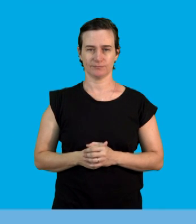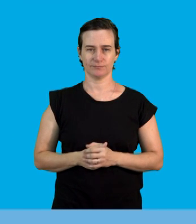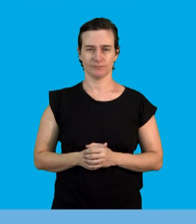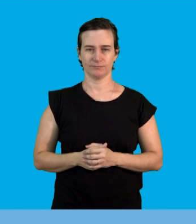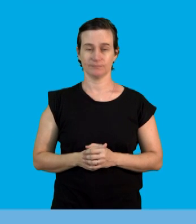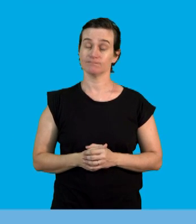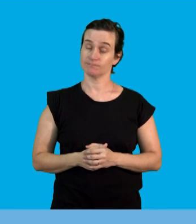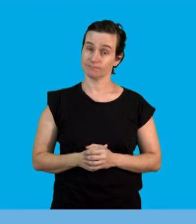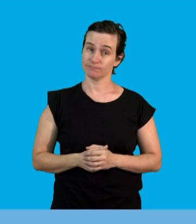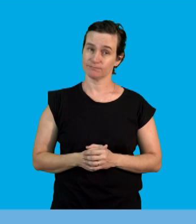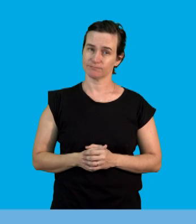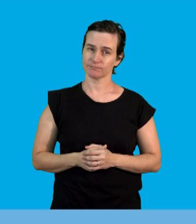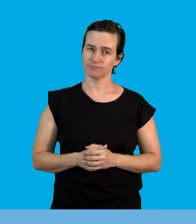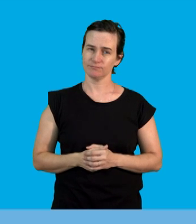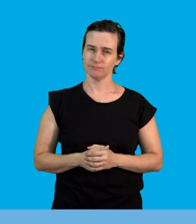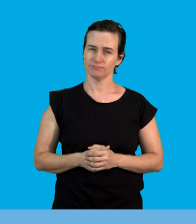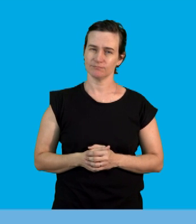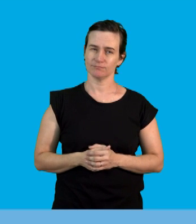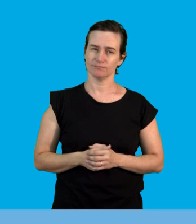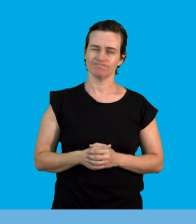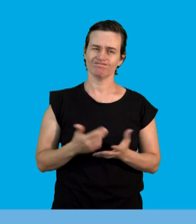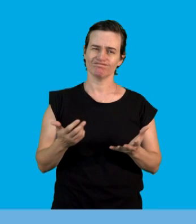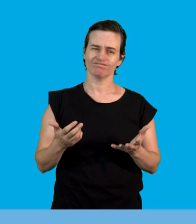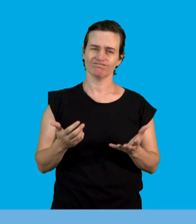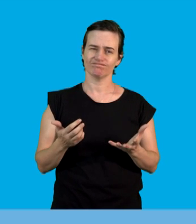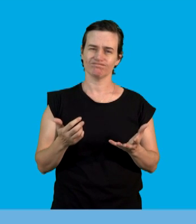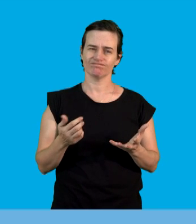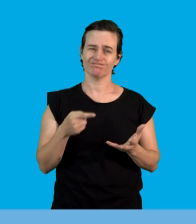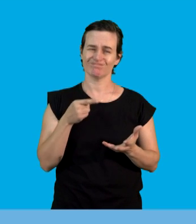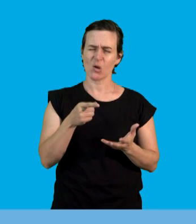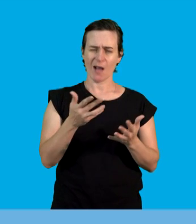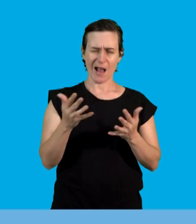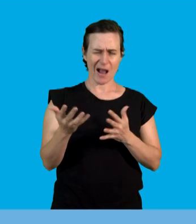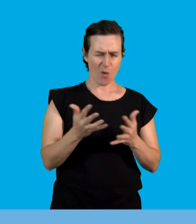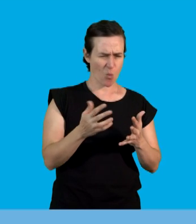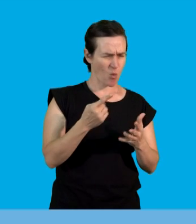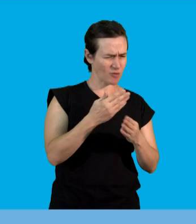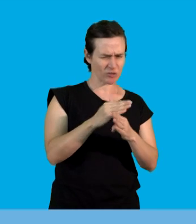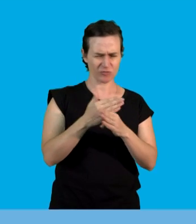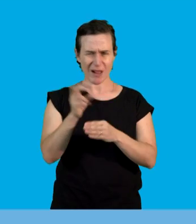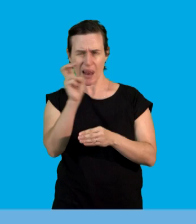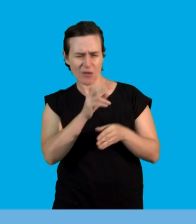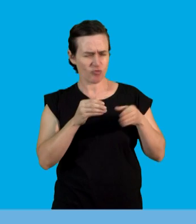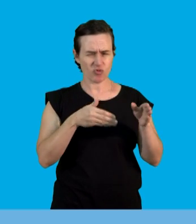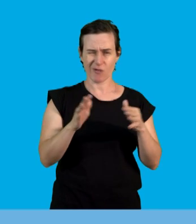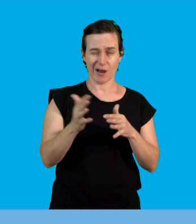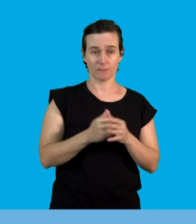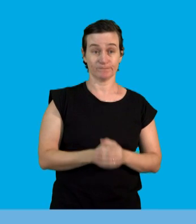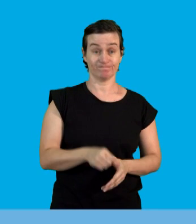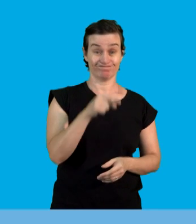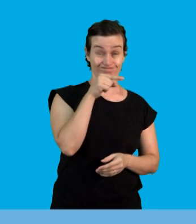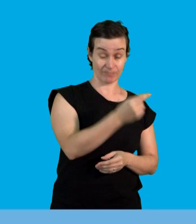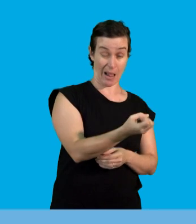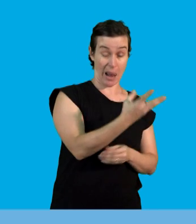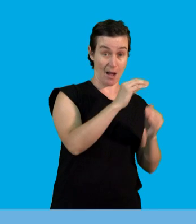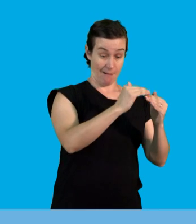circuit. Now, how is this going to be shared? The resistor with the least resistance is going to